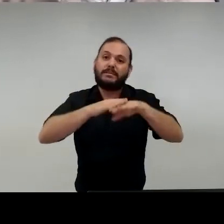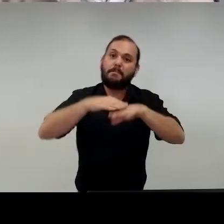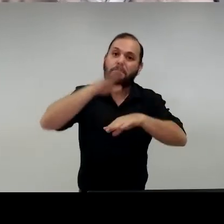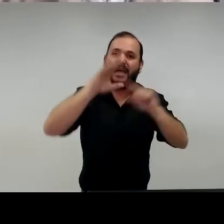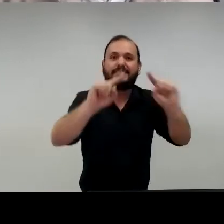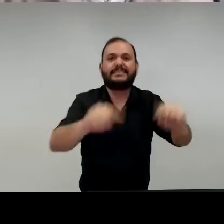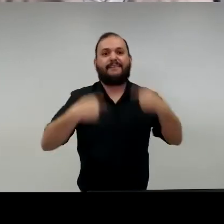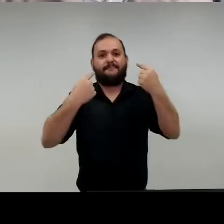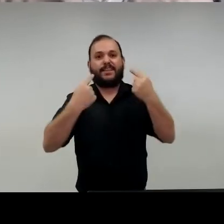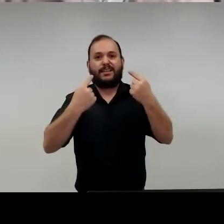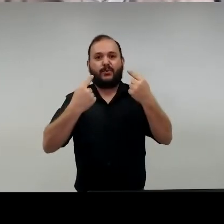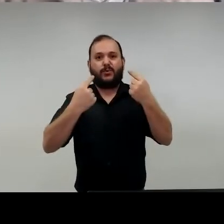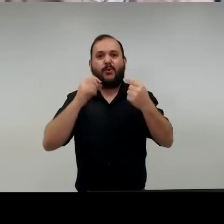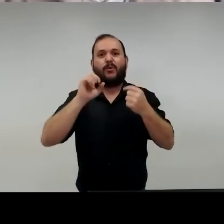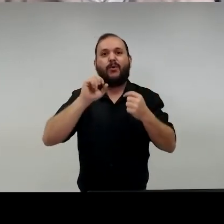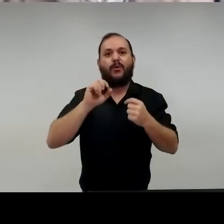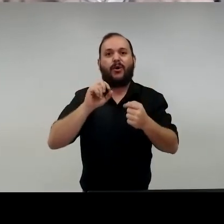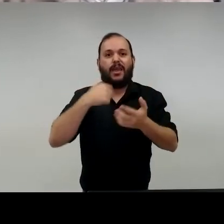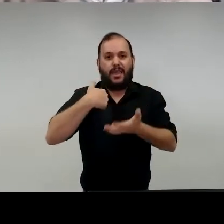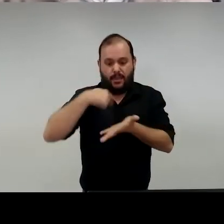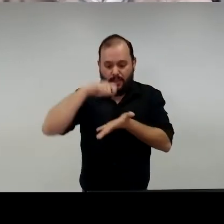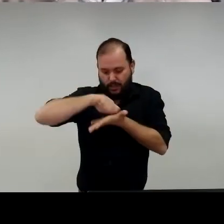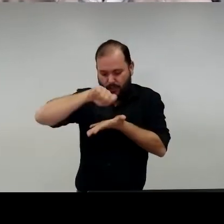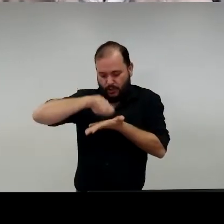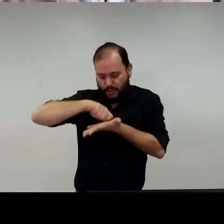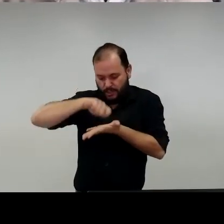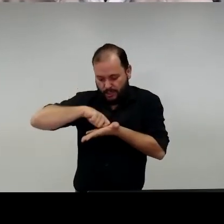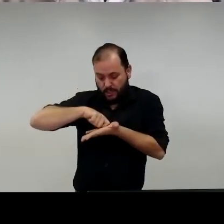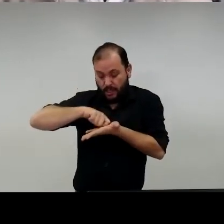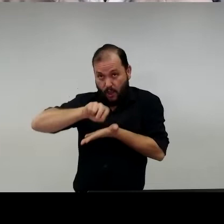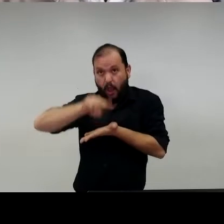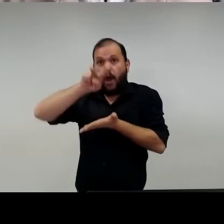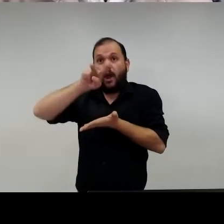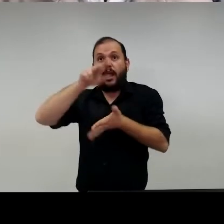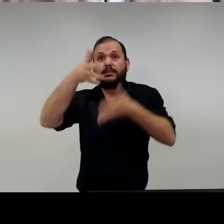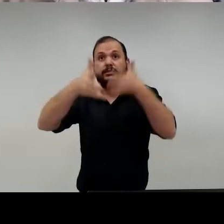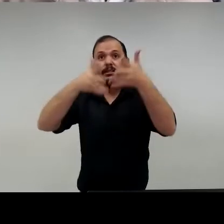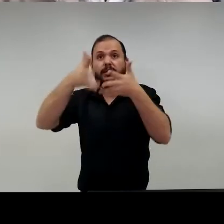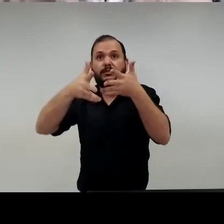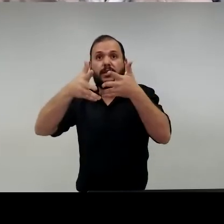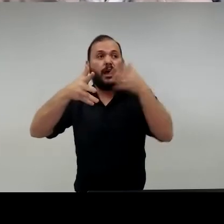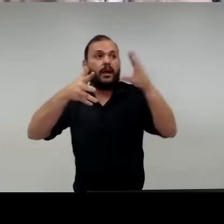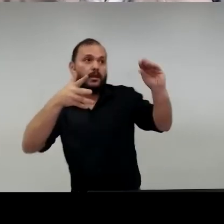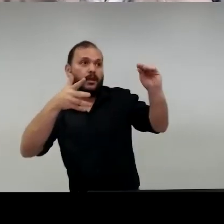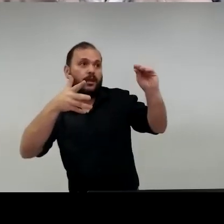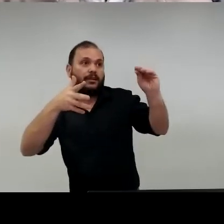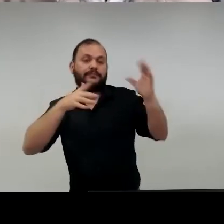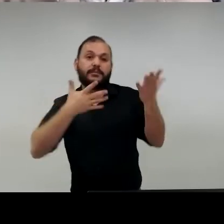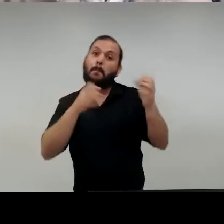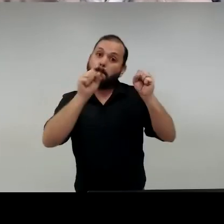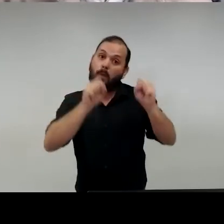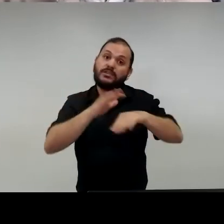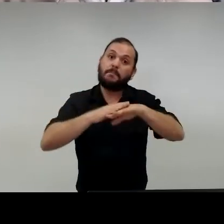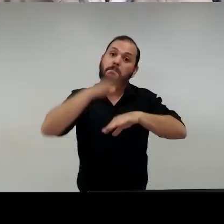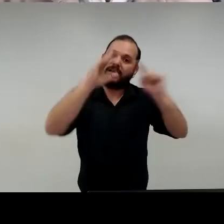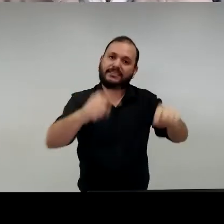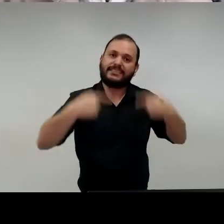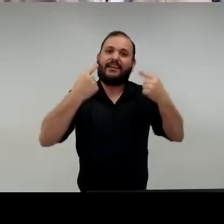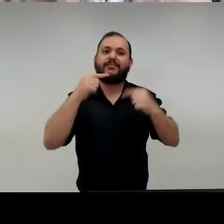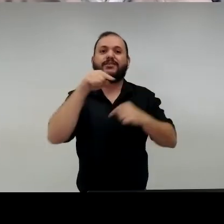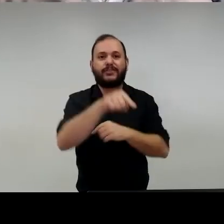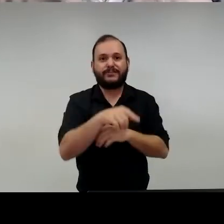on looking at someone signing. Anyway, what are the consequences of that? can we really say that